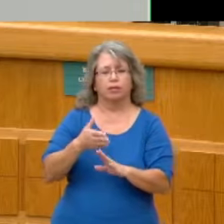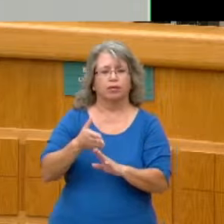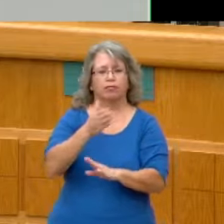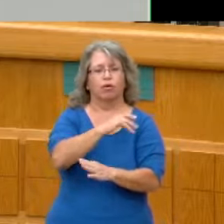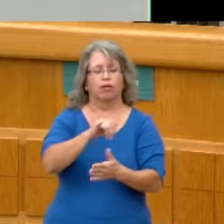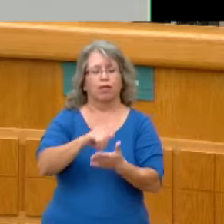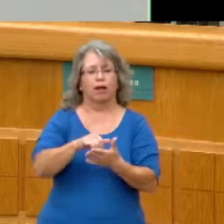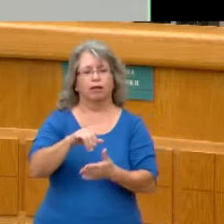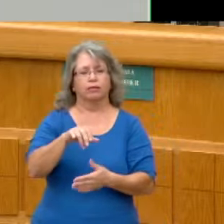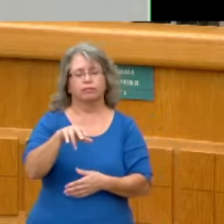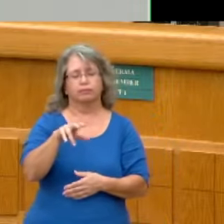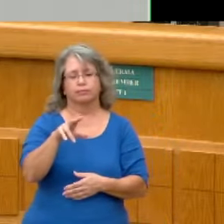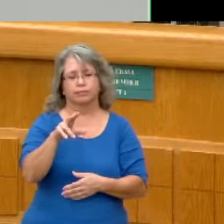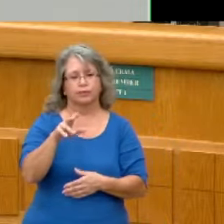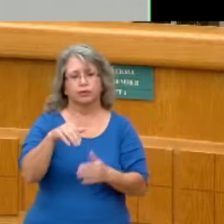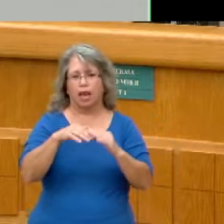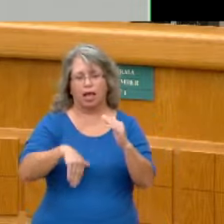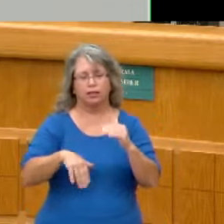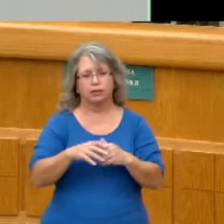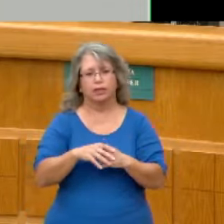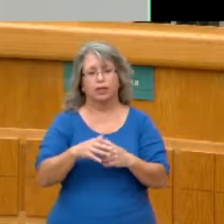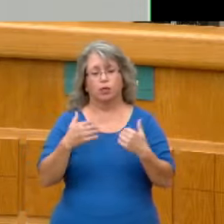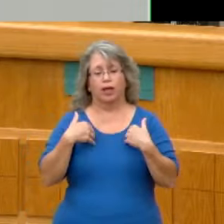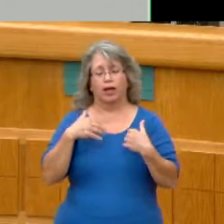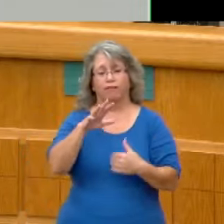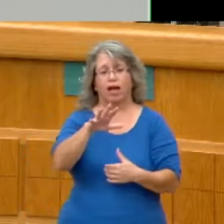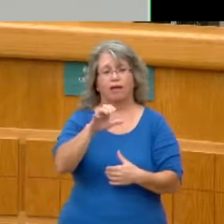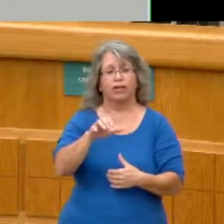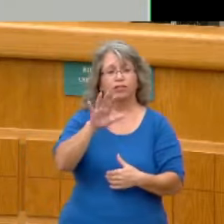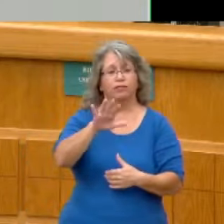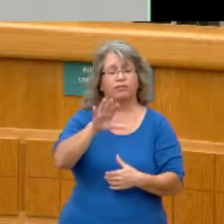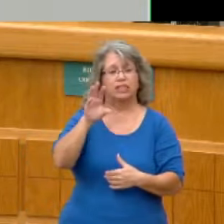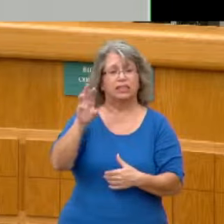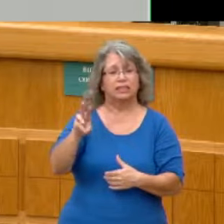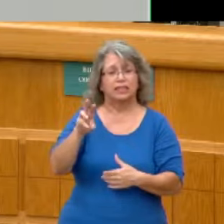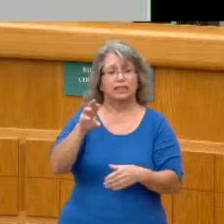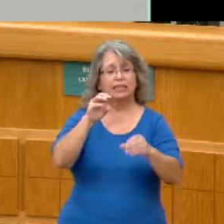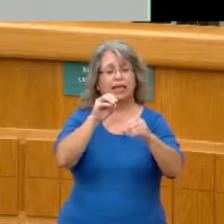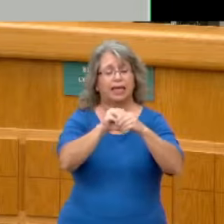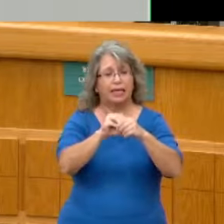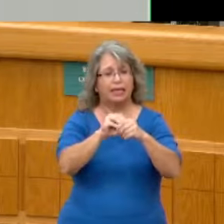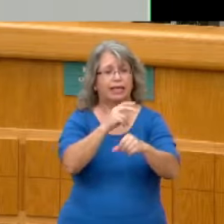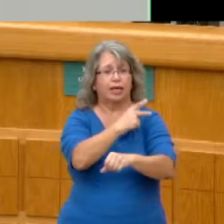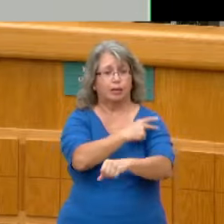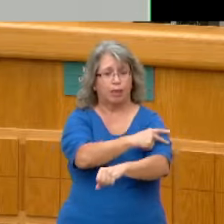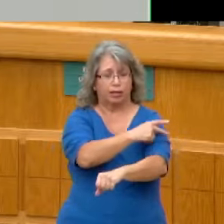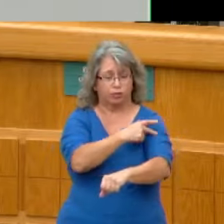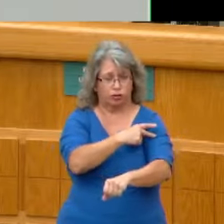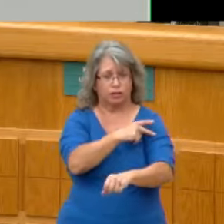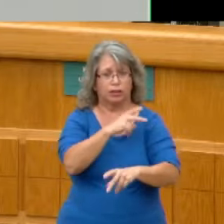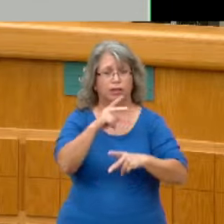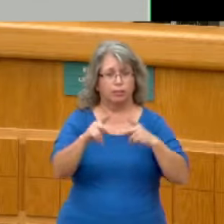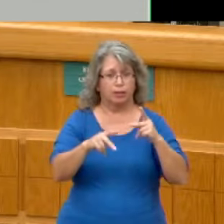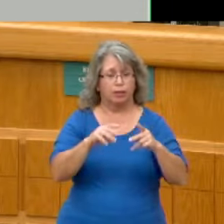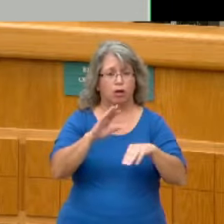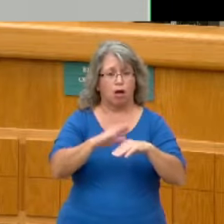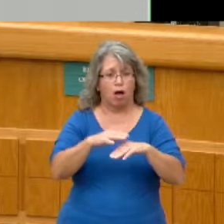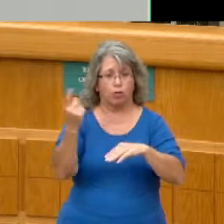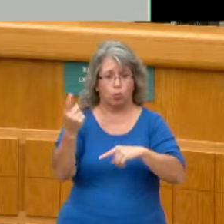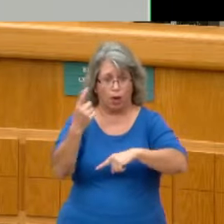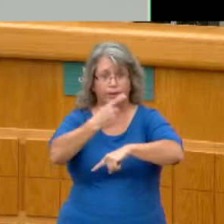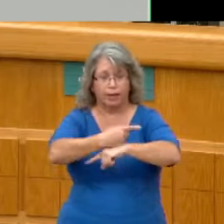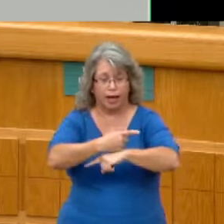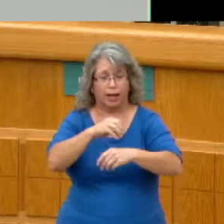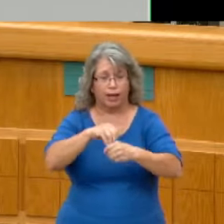2,917. Second is we've had 556 inpatients that were COVID positive on one day in the coastal bend